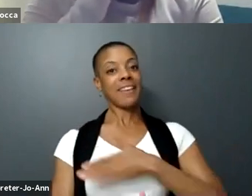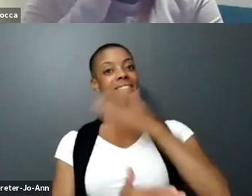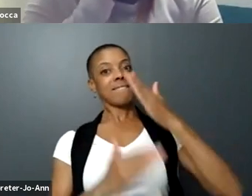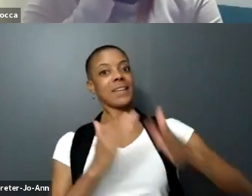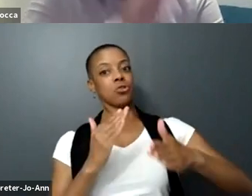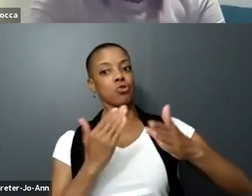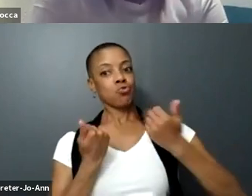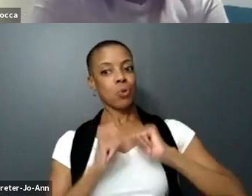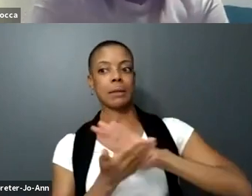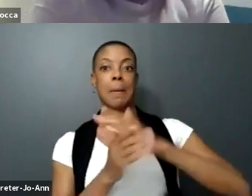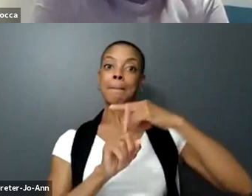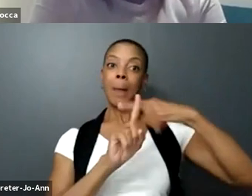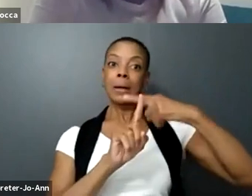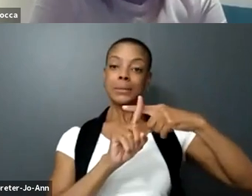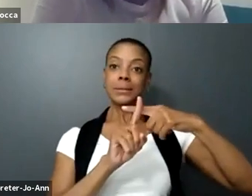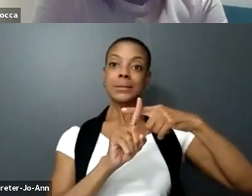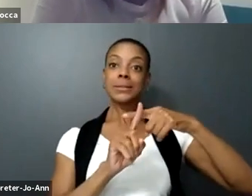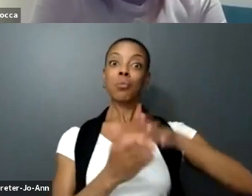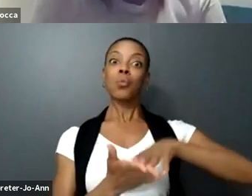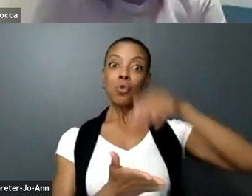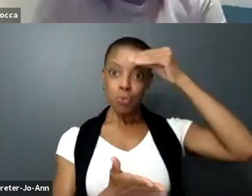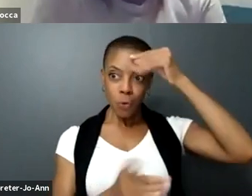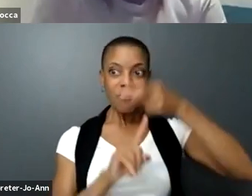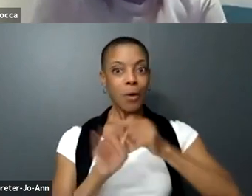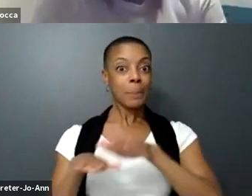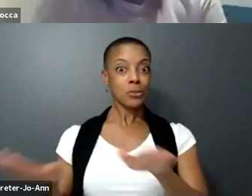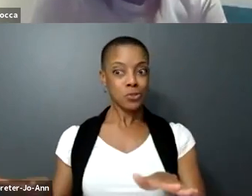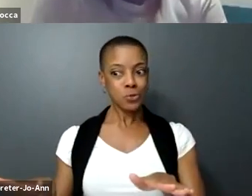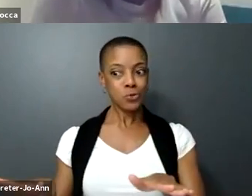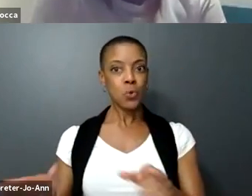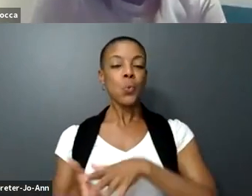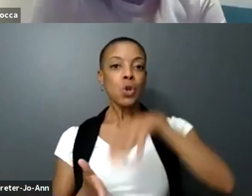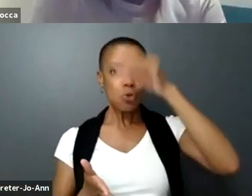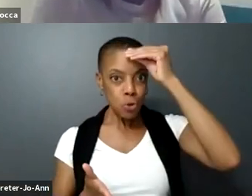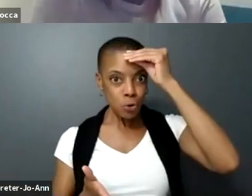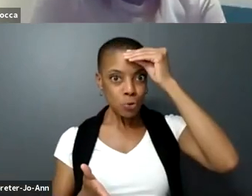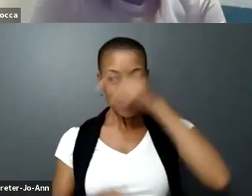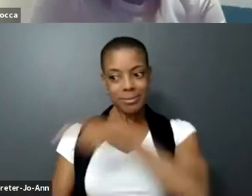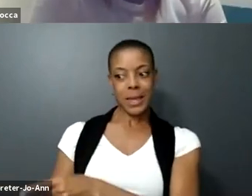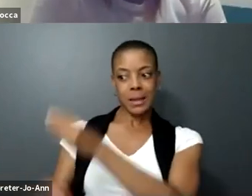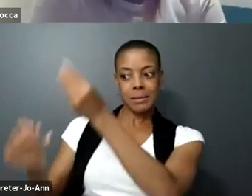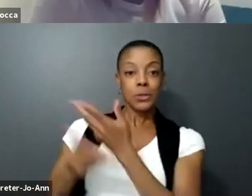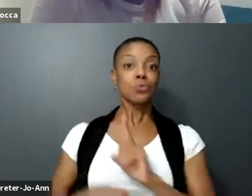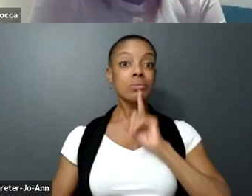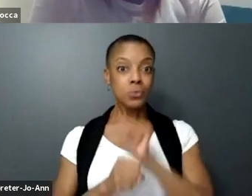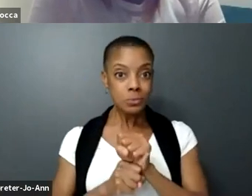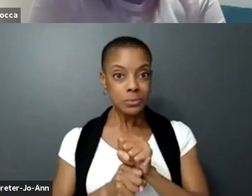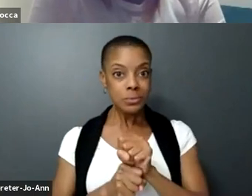note saying that we learned truth from these children who have been found. These children are truth tellers